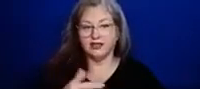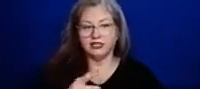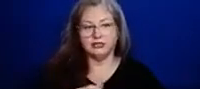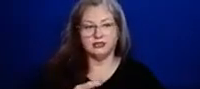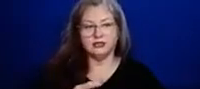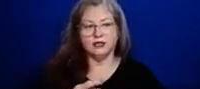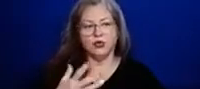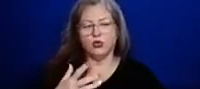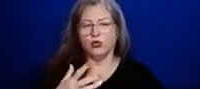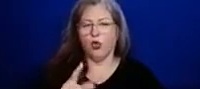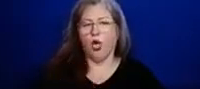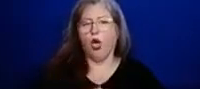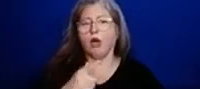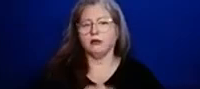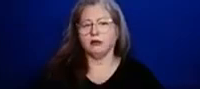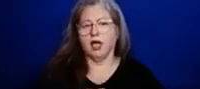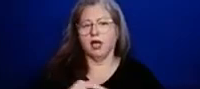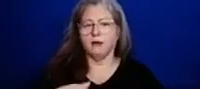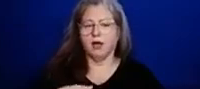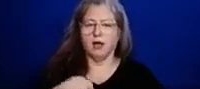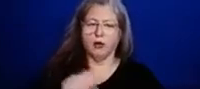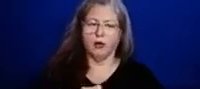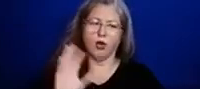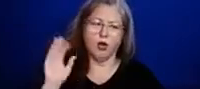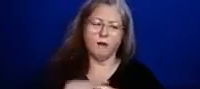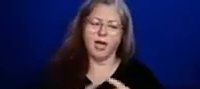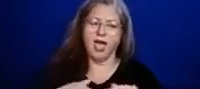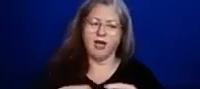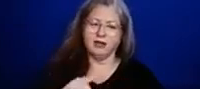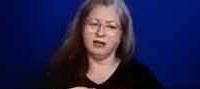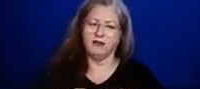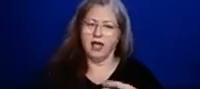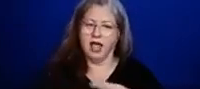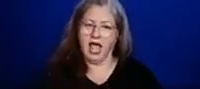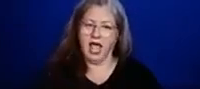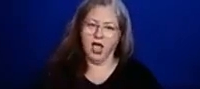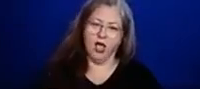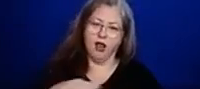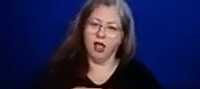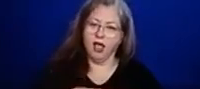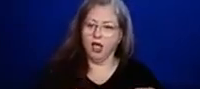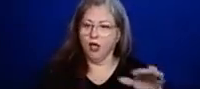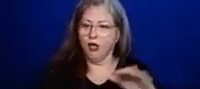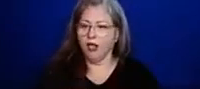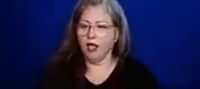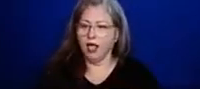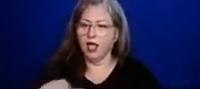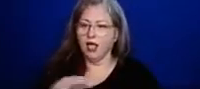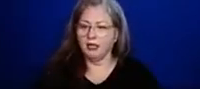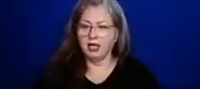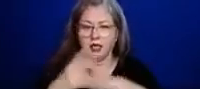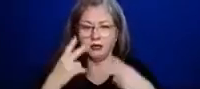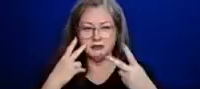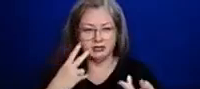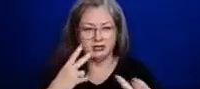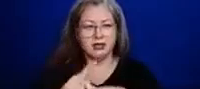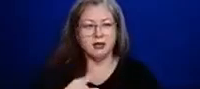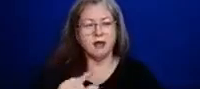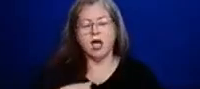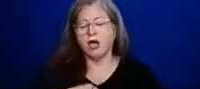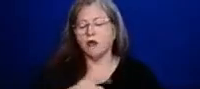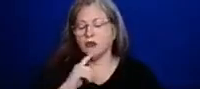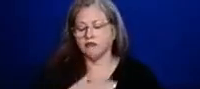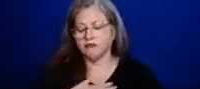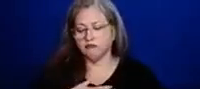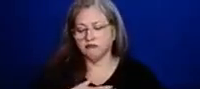long time work that I did because it has layers and layers, as you can see. Mm-hmm. But I liked